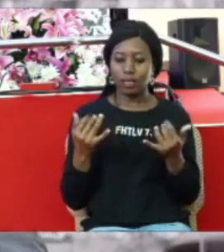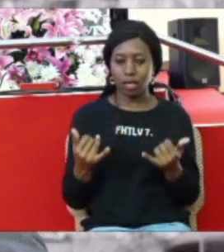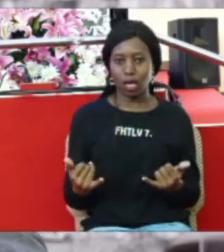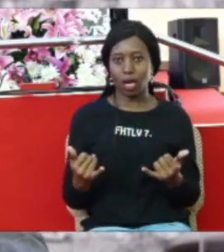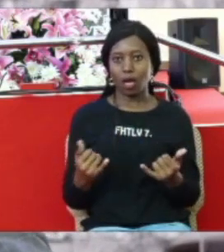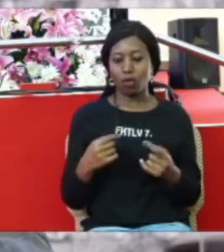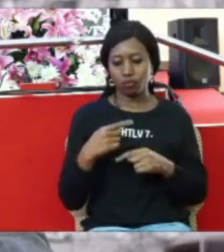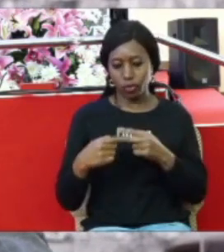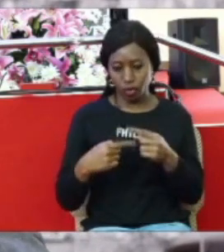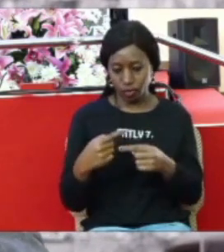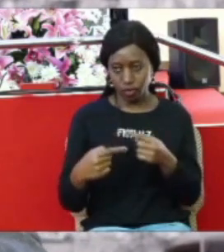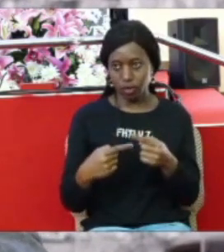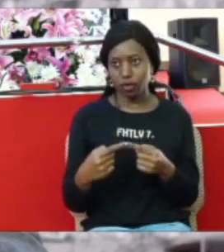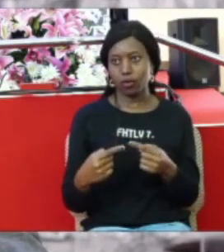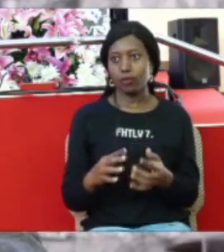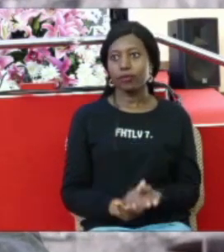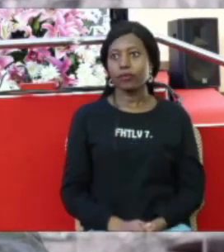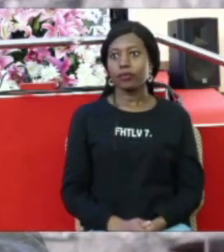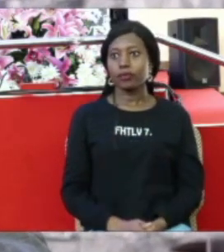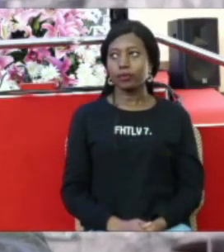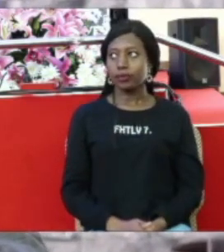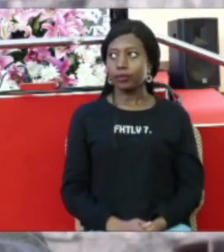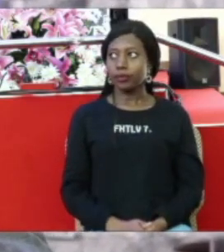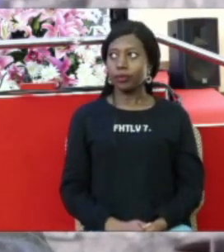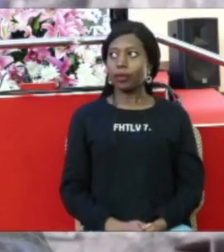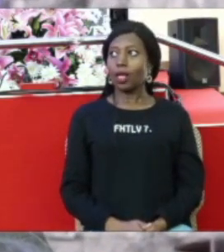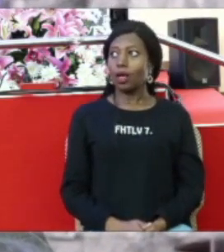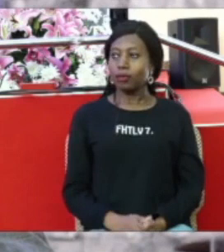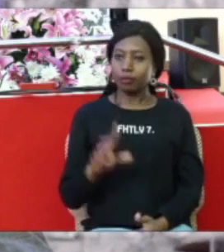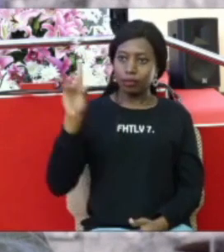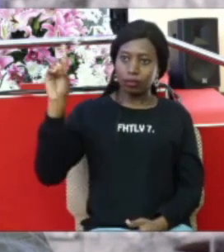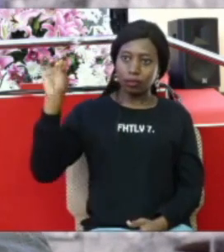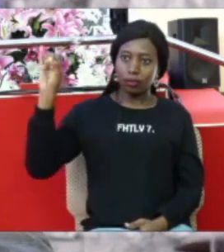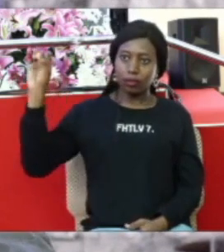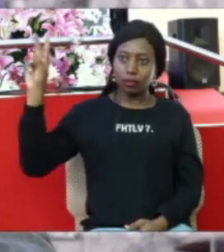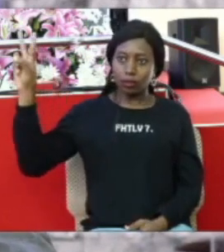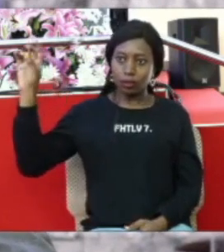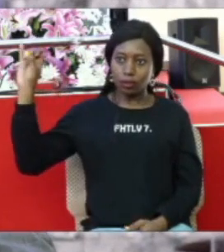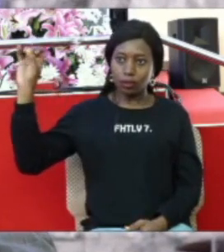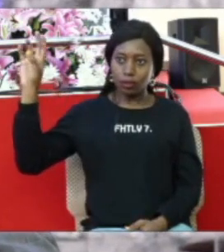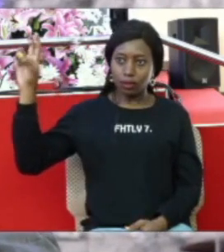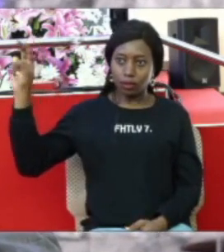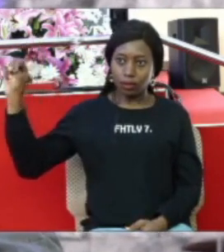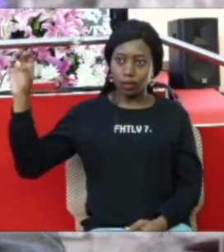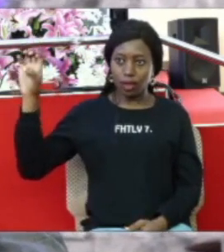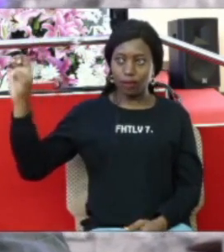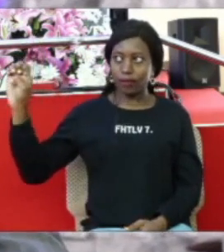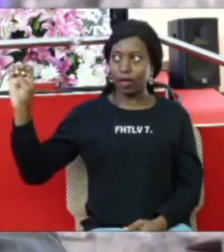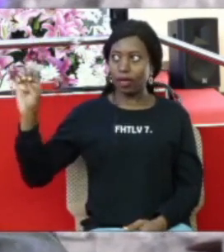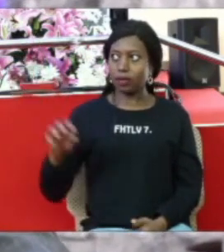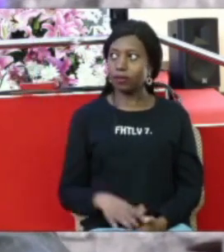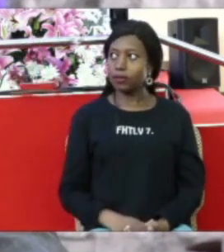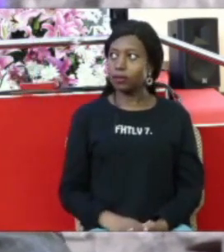go. Divine intervention. We all want God to intervene for us, and